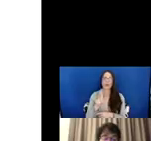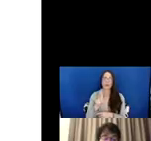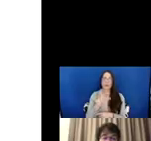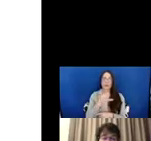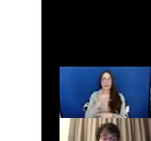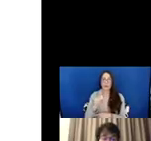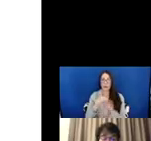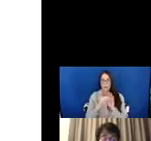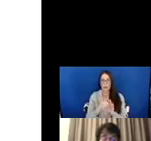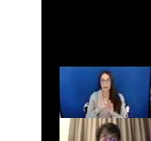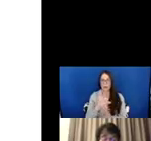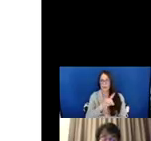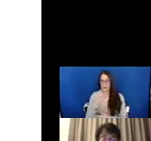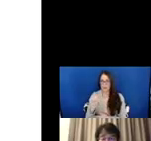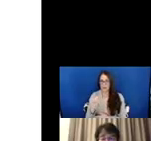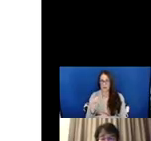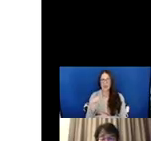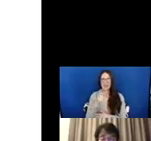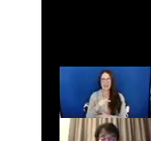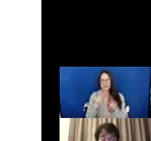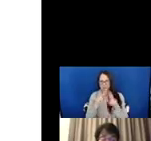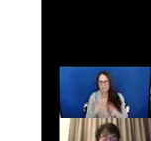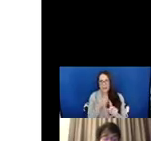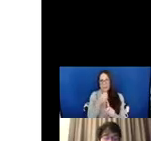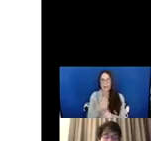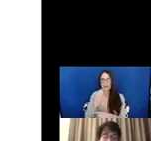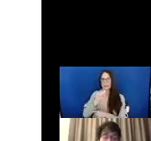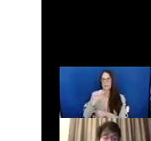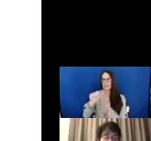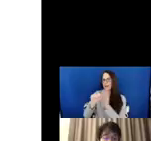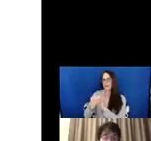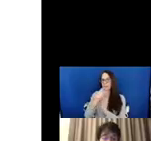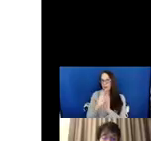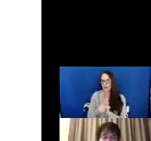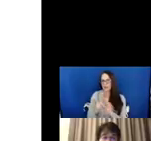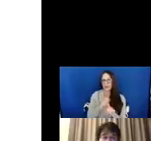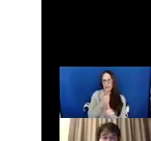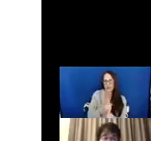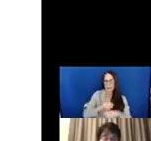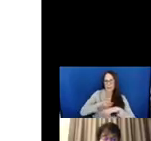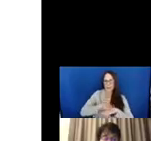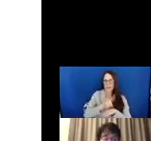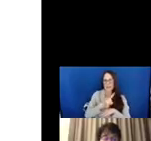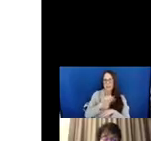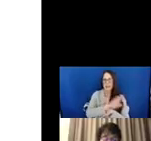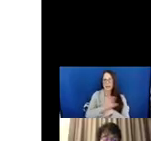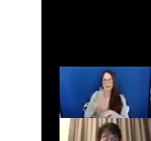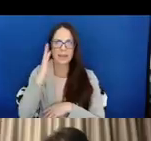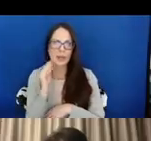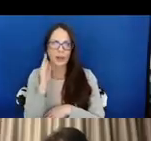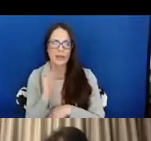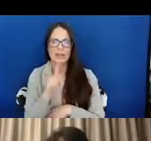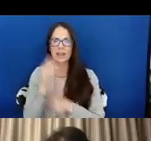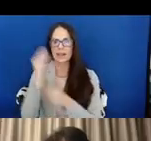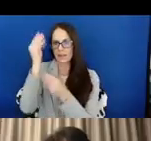This model considers the impacts of SSA policy to shape the disability experience and is informed by